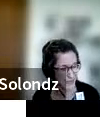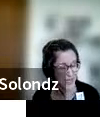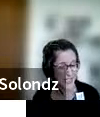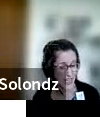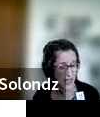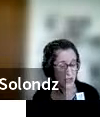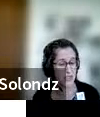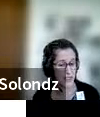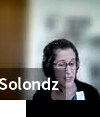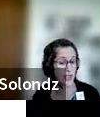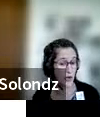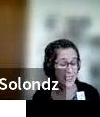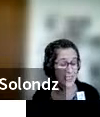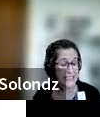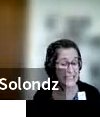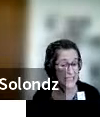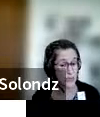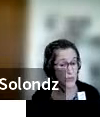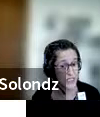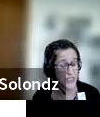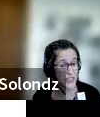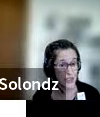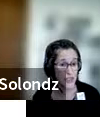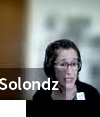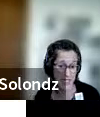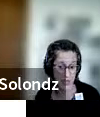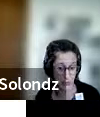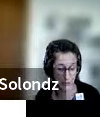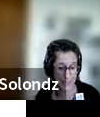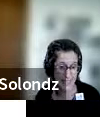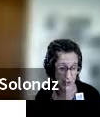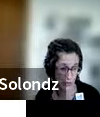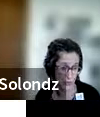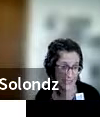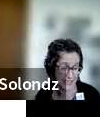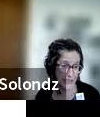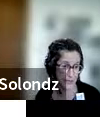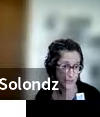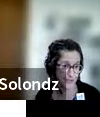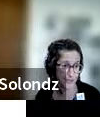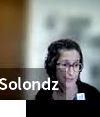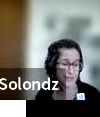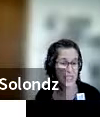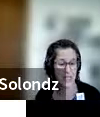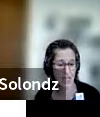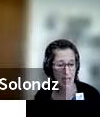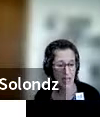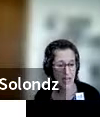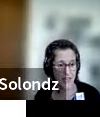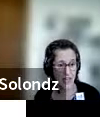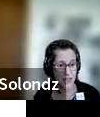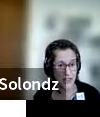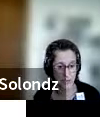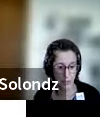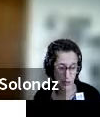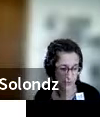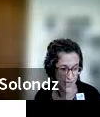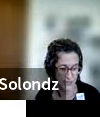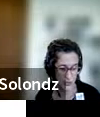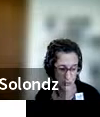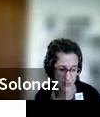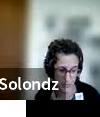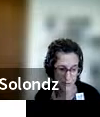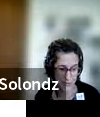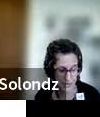it's just not needed right now. COVID-19 was a concern, as were financial reasons. And then